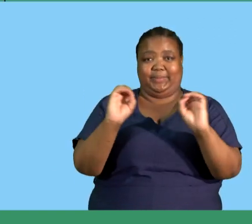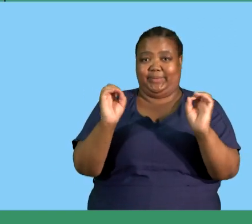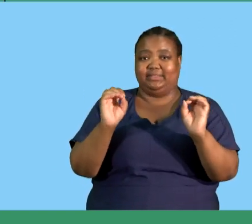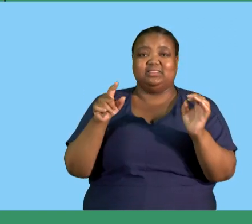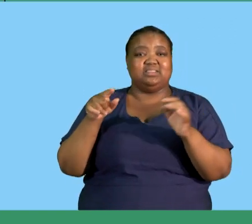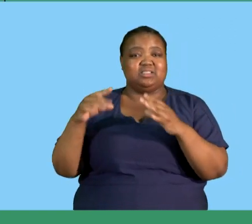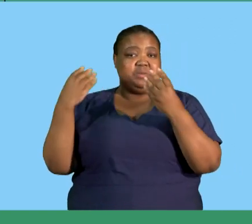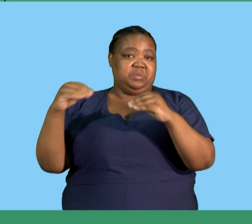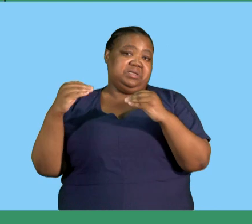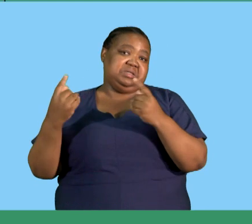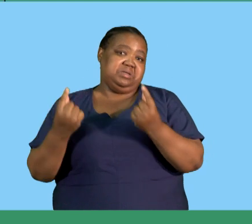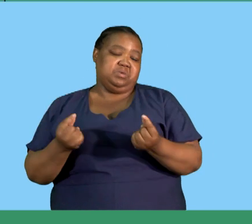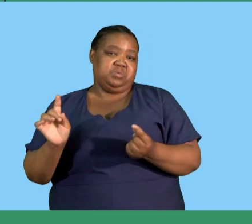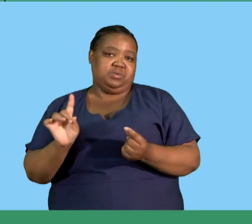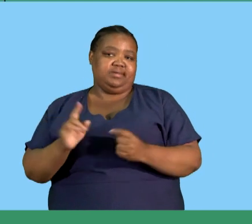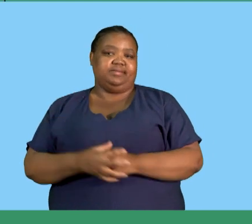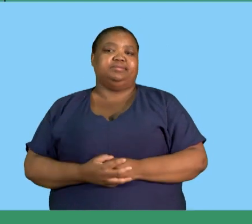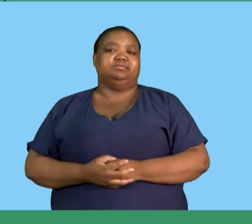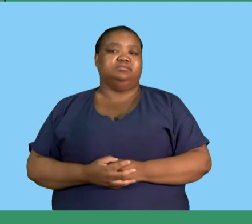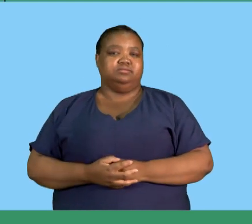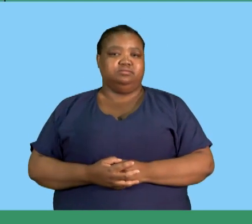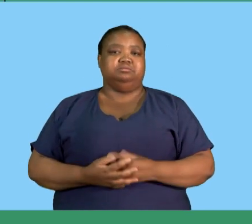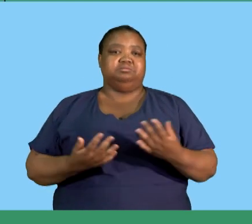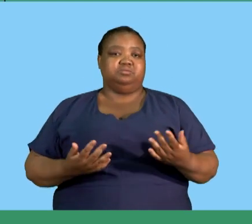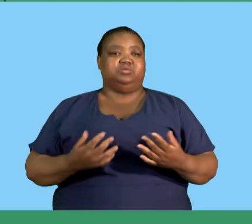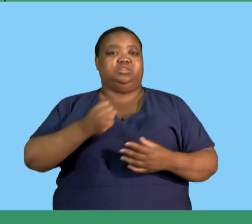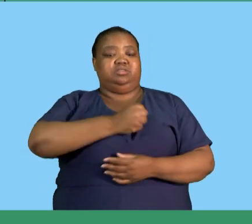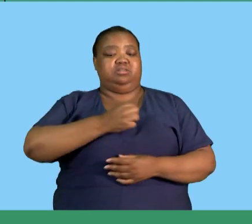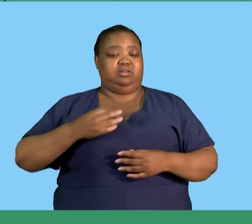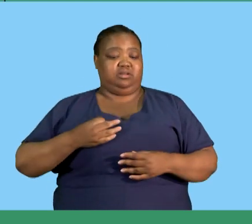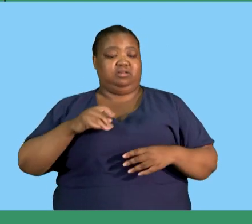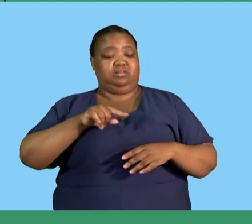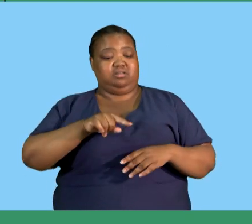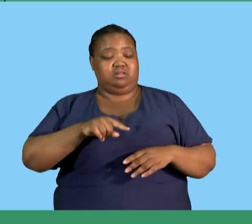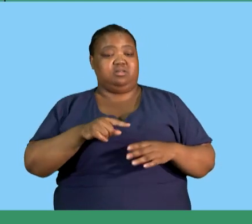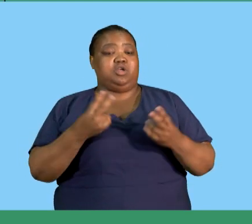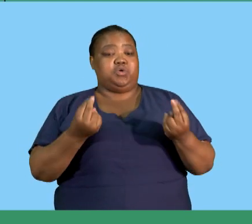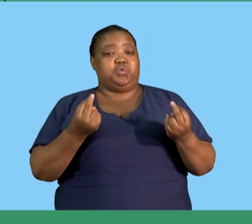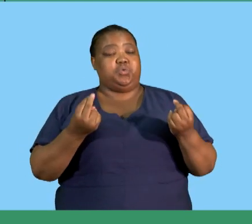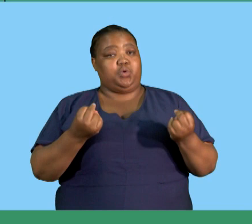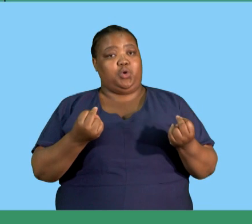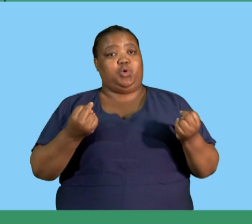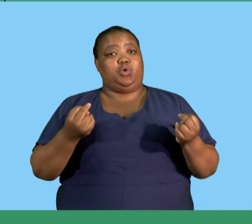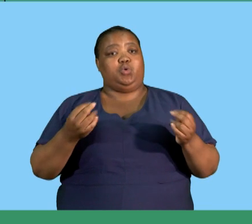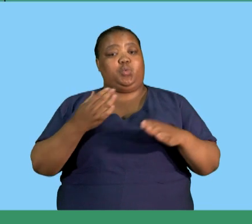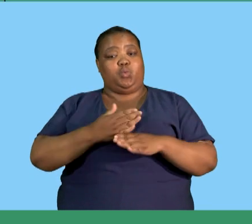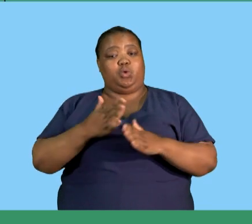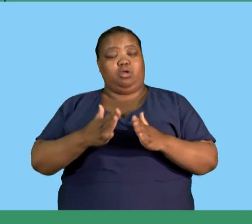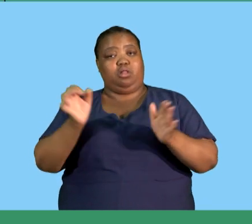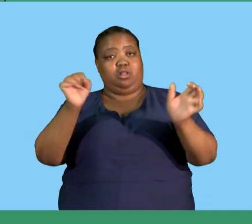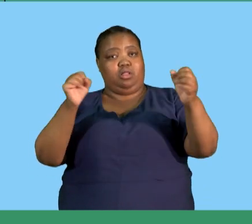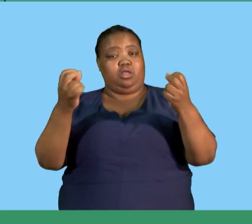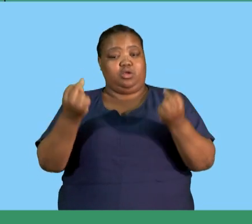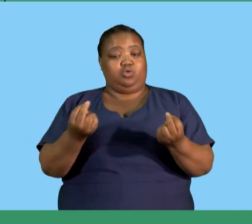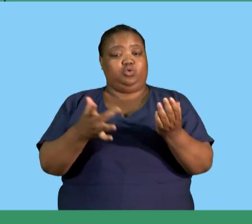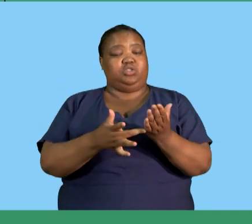skill, what do you do as a business? Right, exactly. You train the existing or appoint new employees to